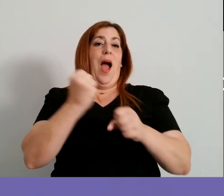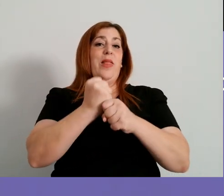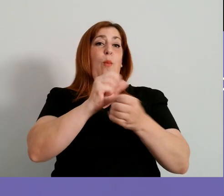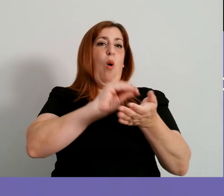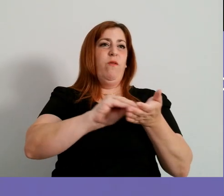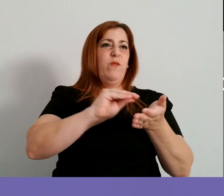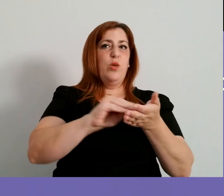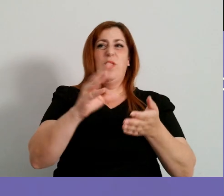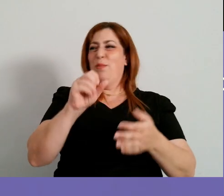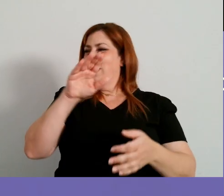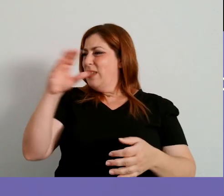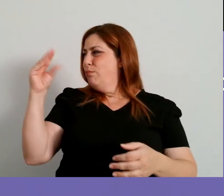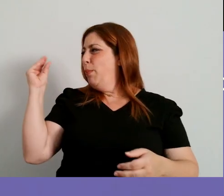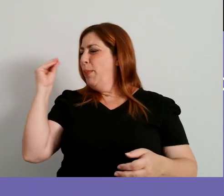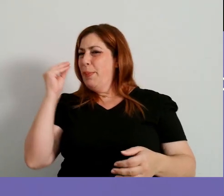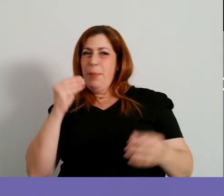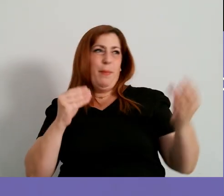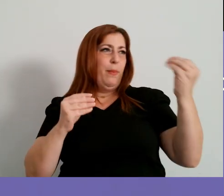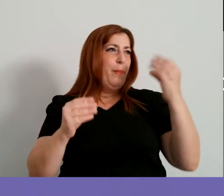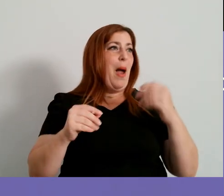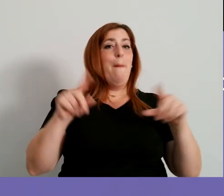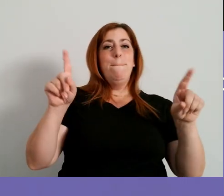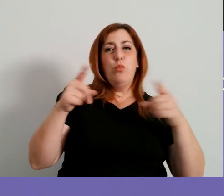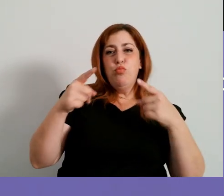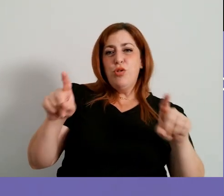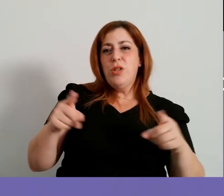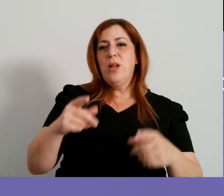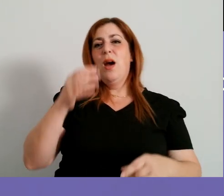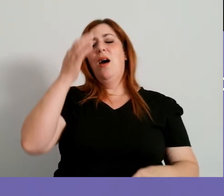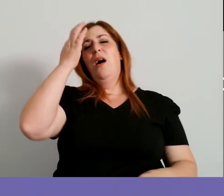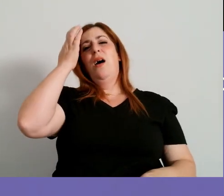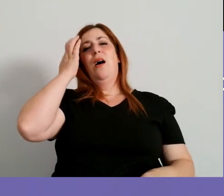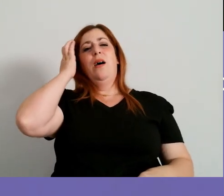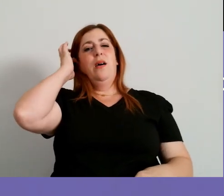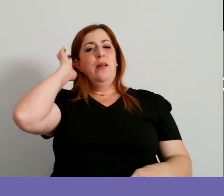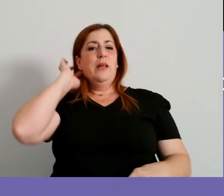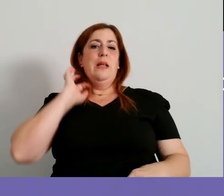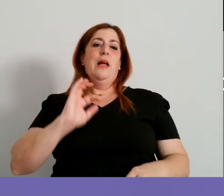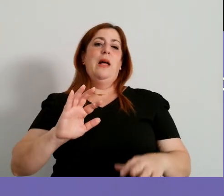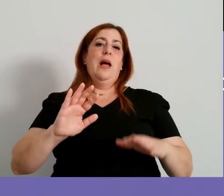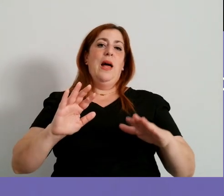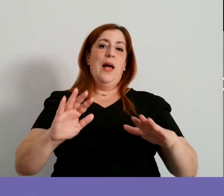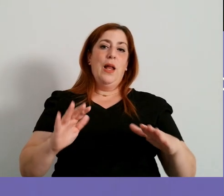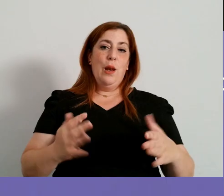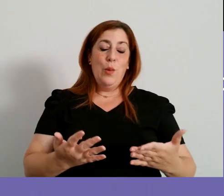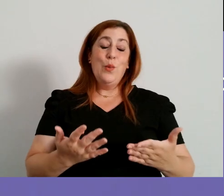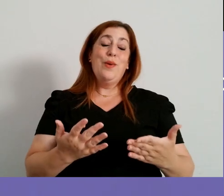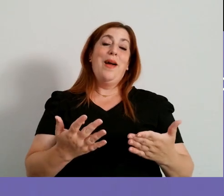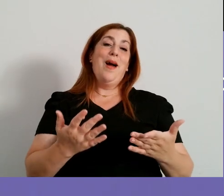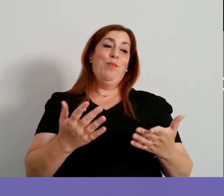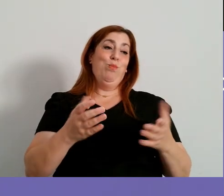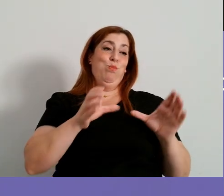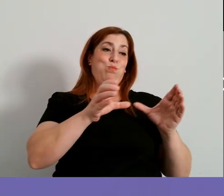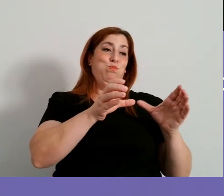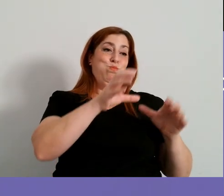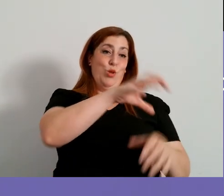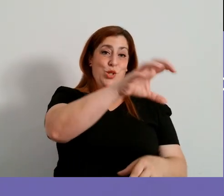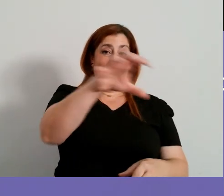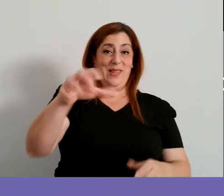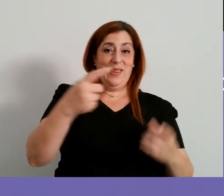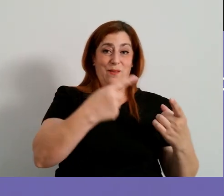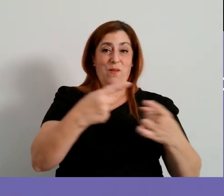people talking all the time. So different areas of employment can have different